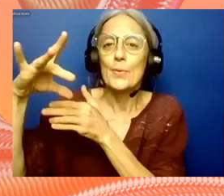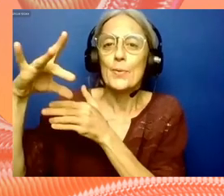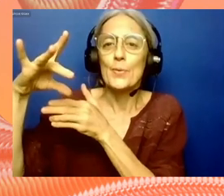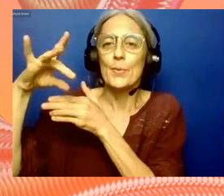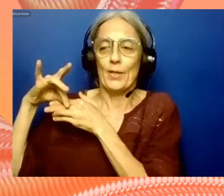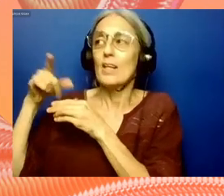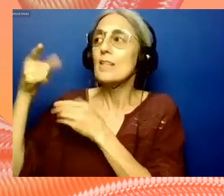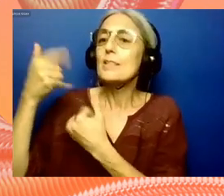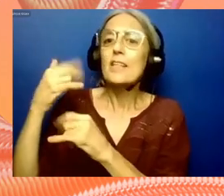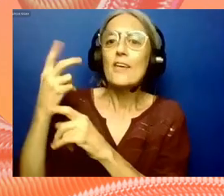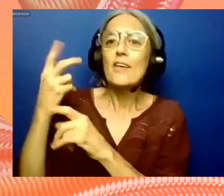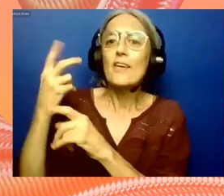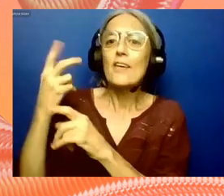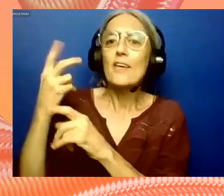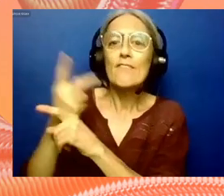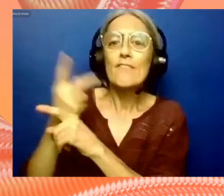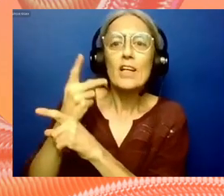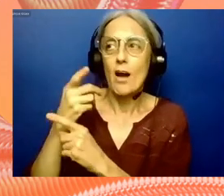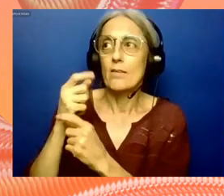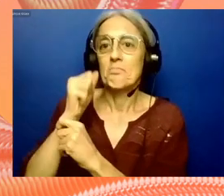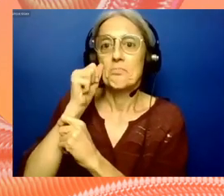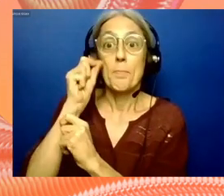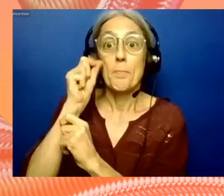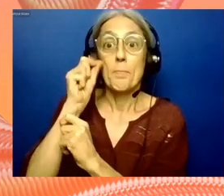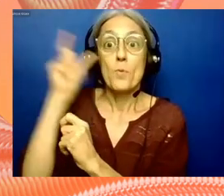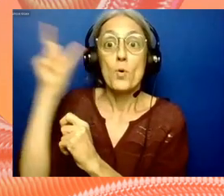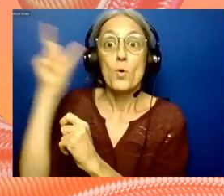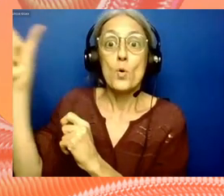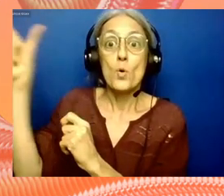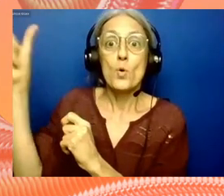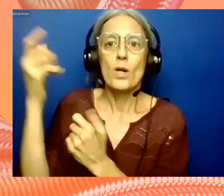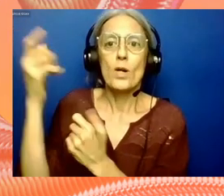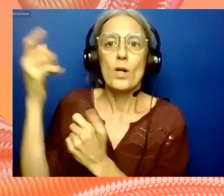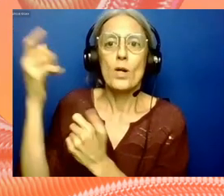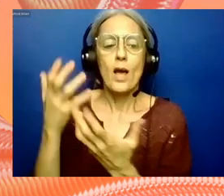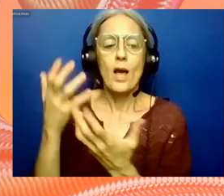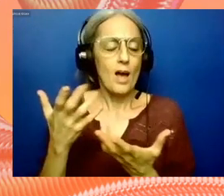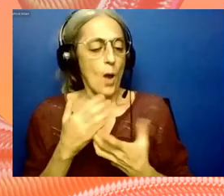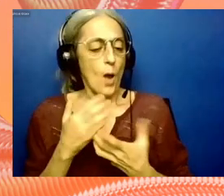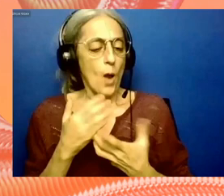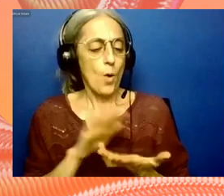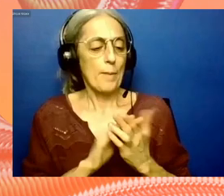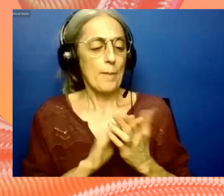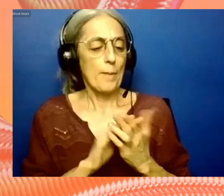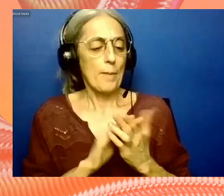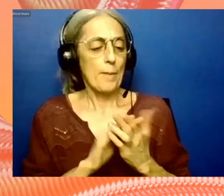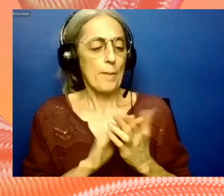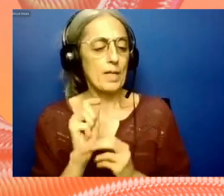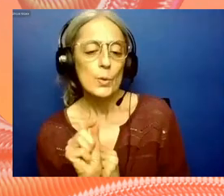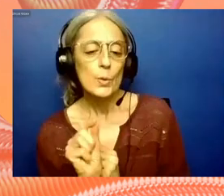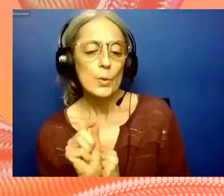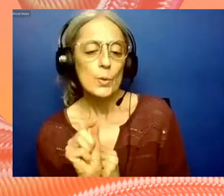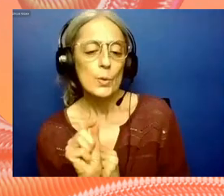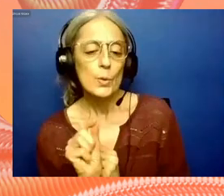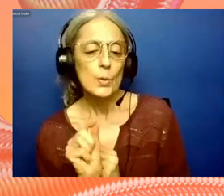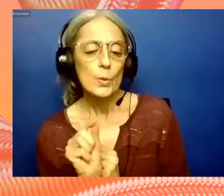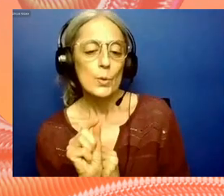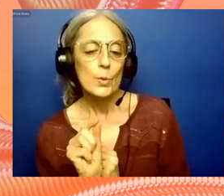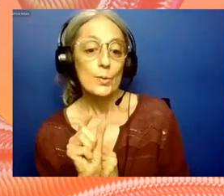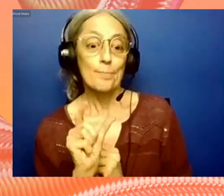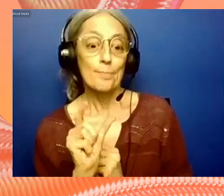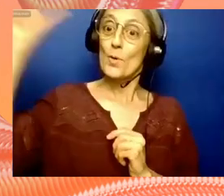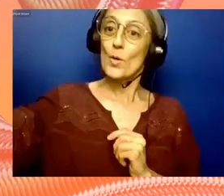our intentions and actions that we want to align with this moment have